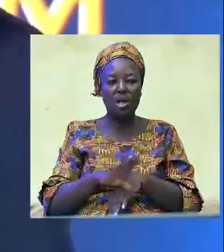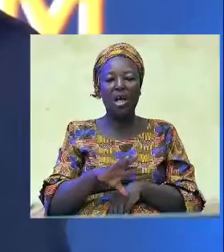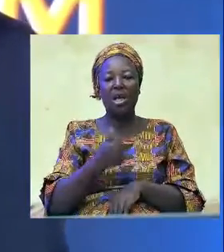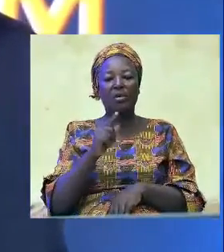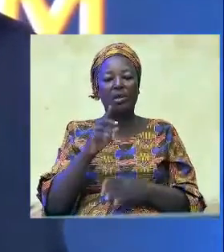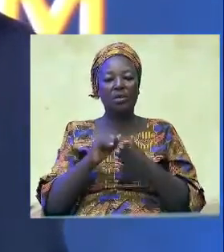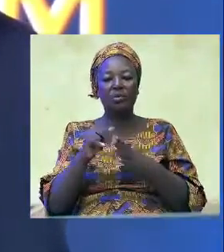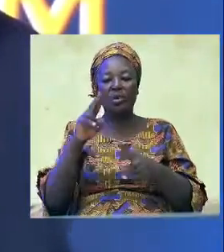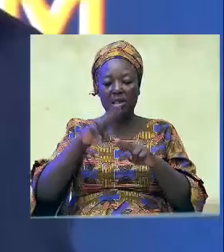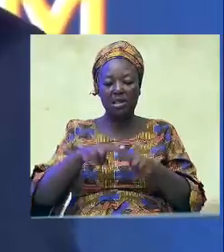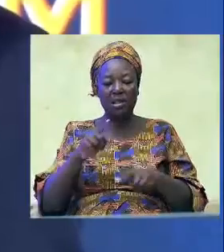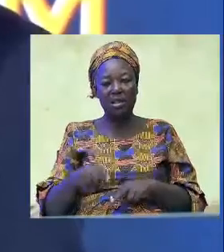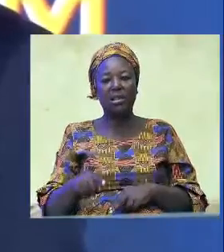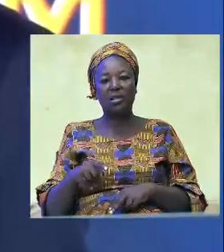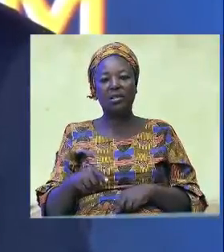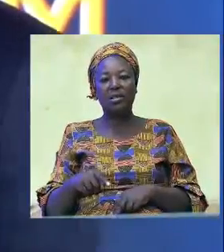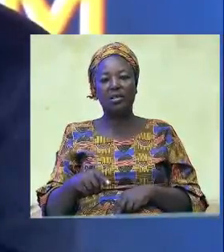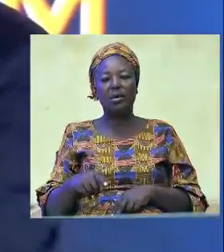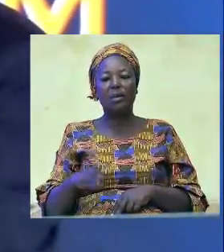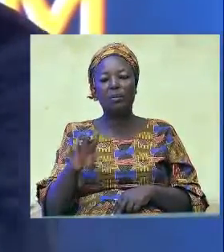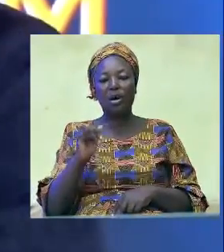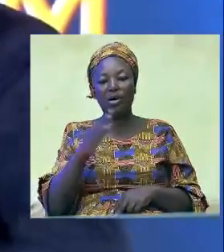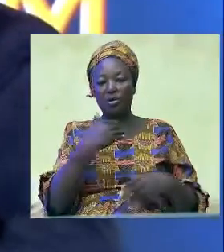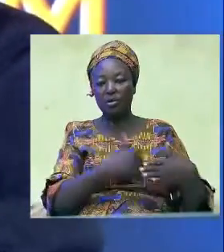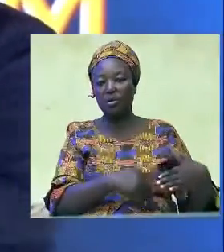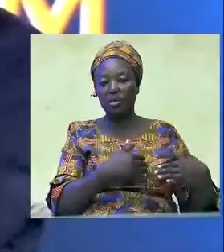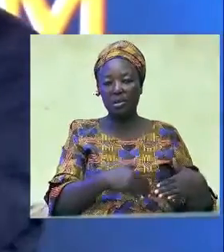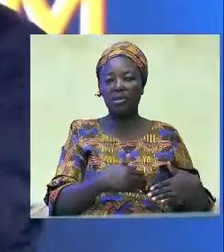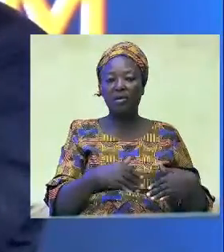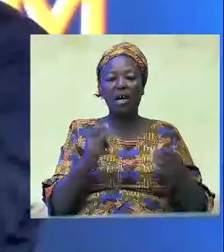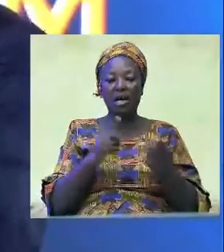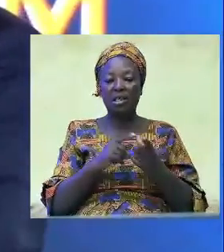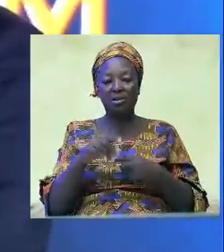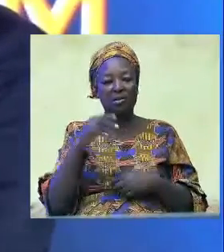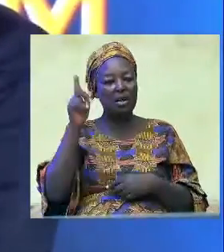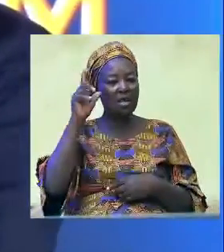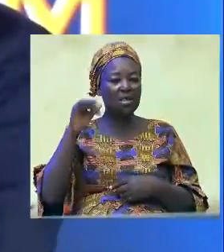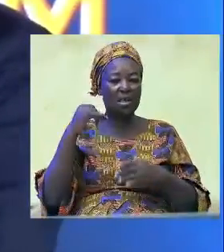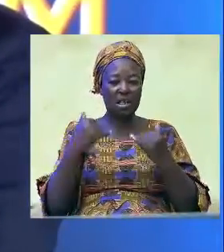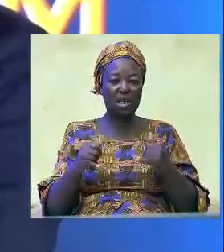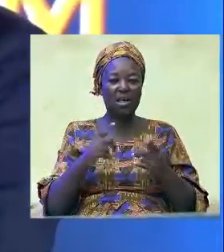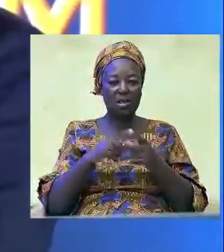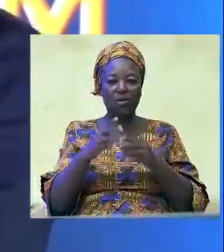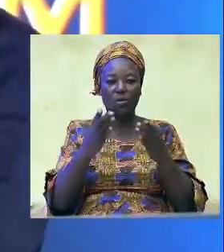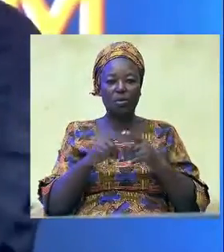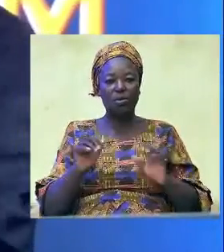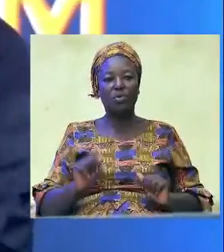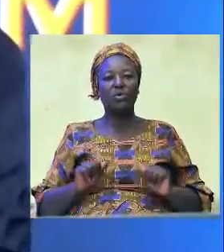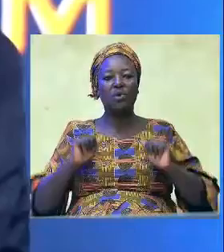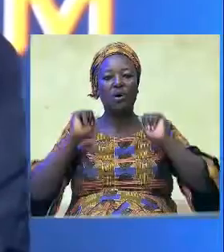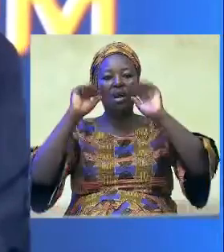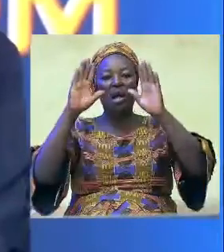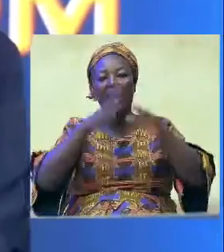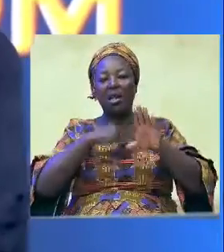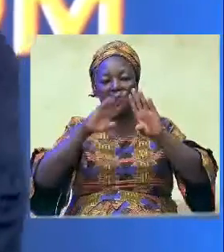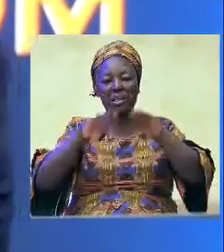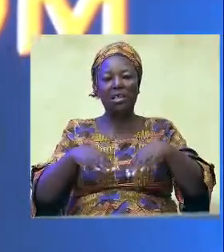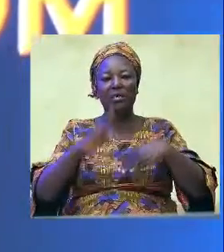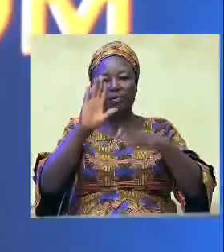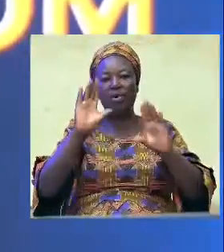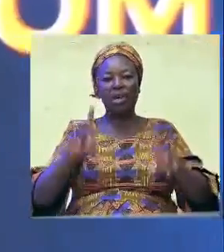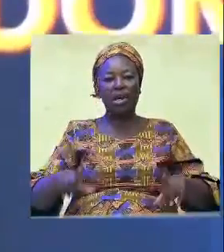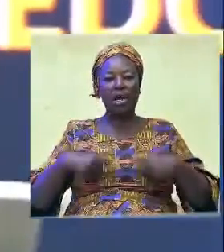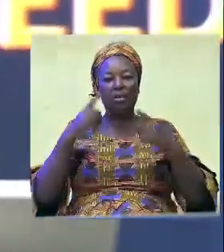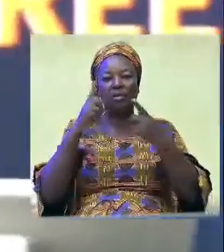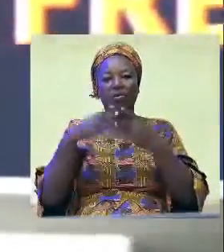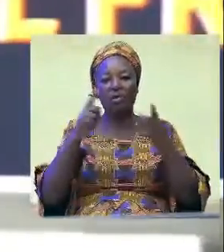in your garden, anywhere you are seated with your family or by yourself, and you are listening now, and you want